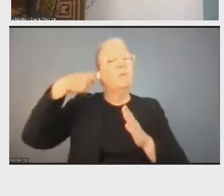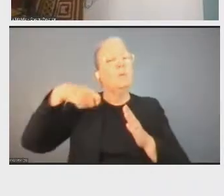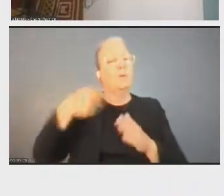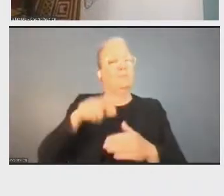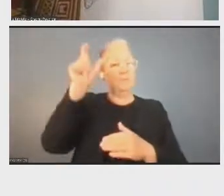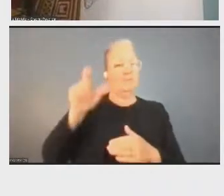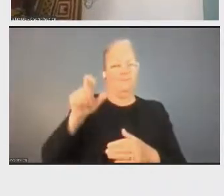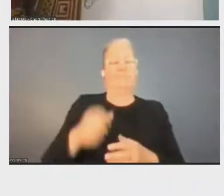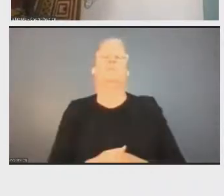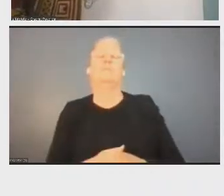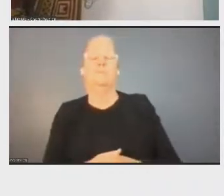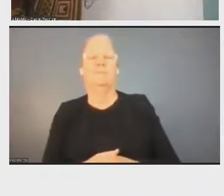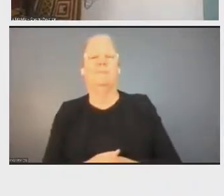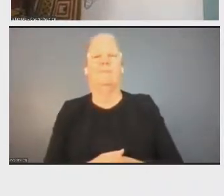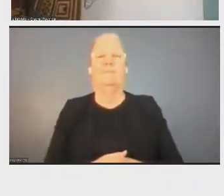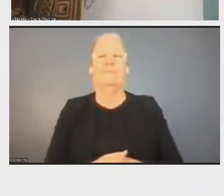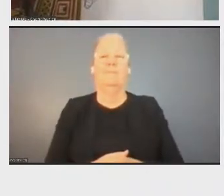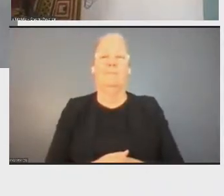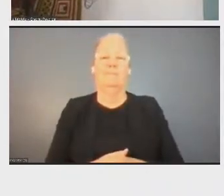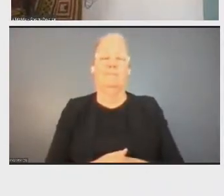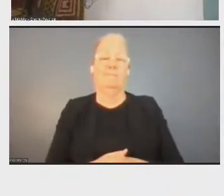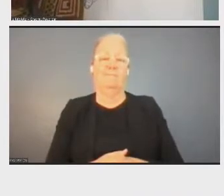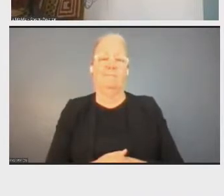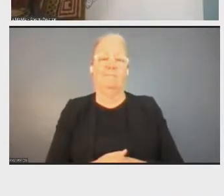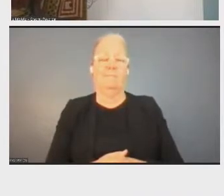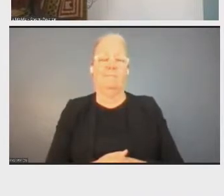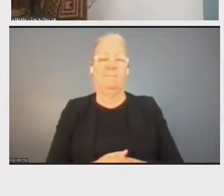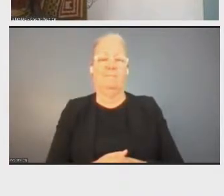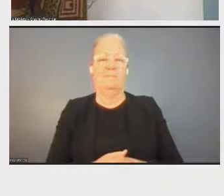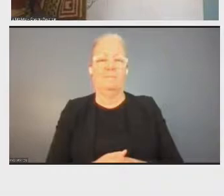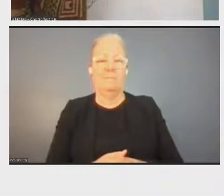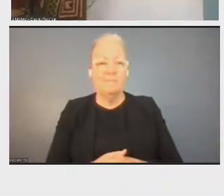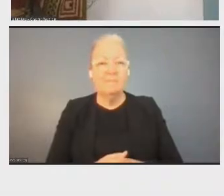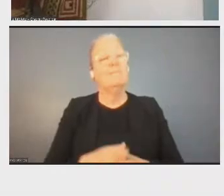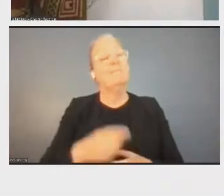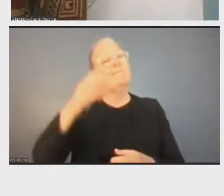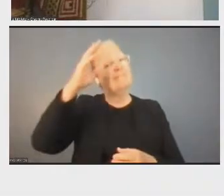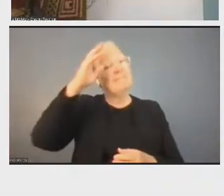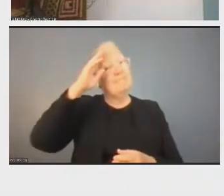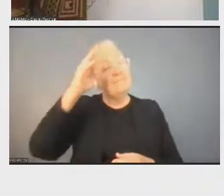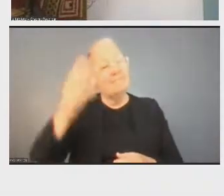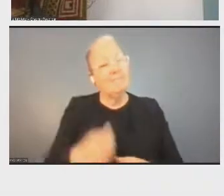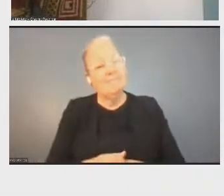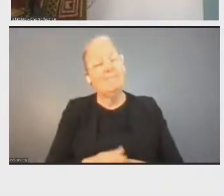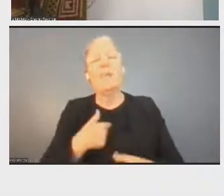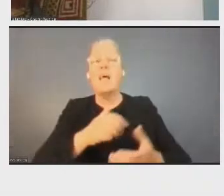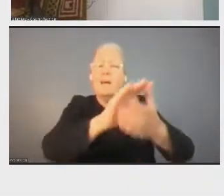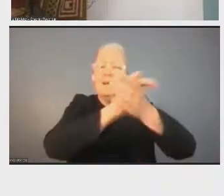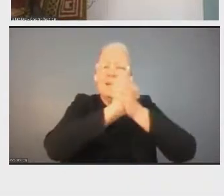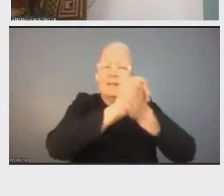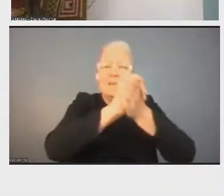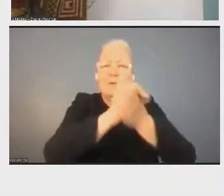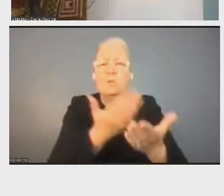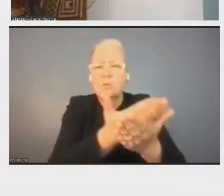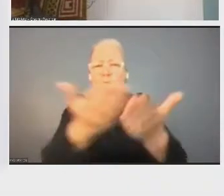Dear colleagues, Greetings to you all in